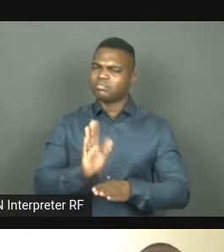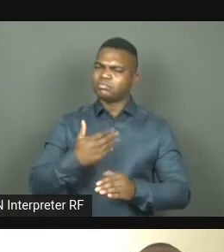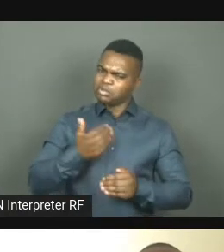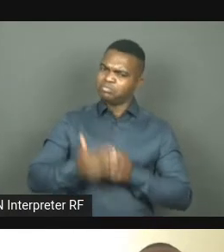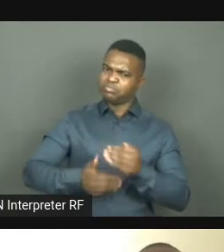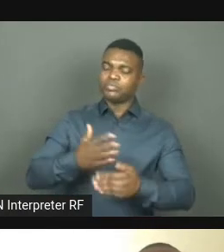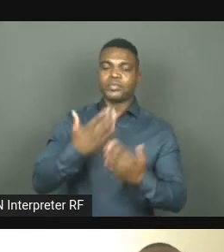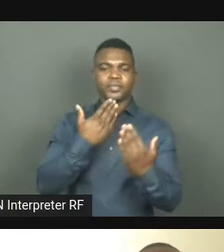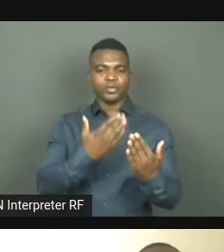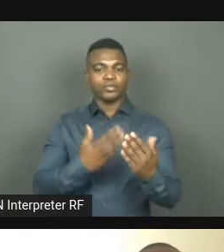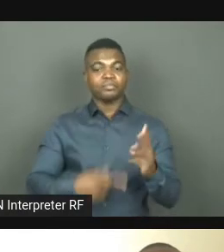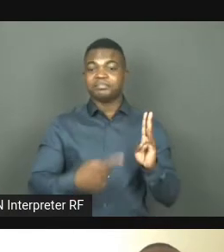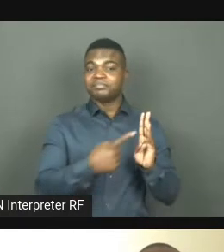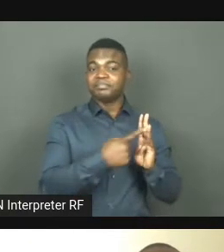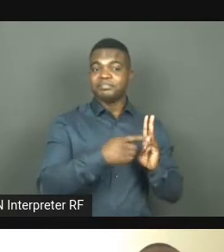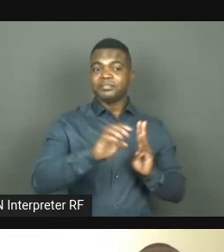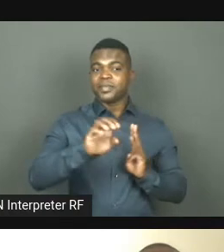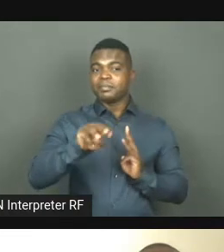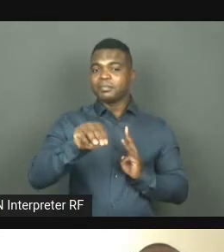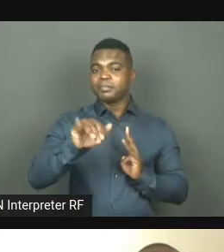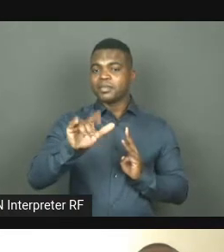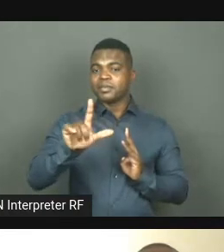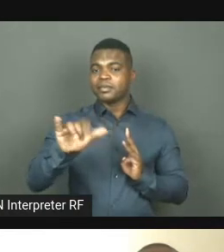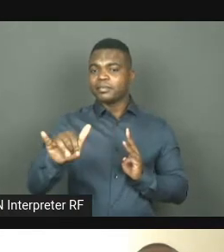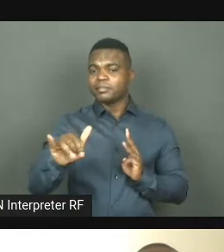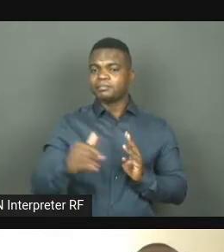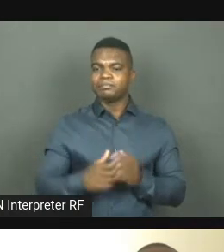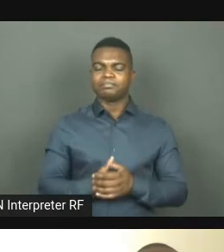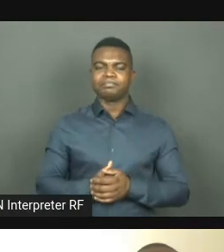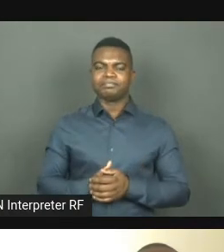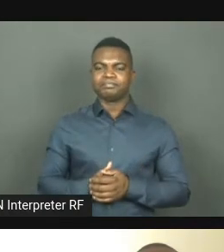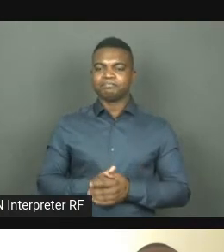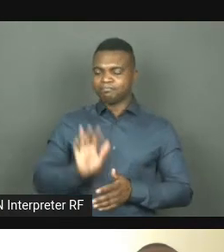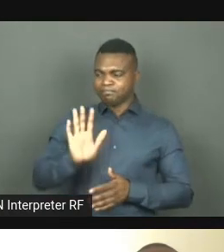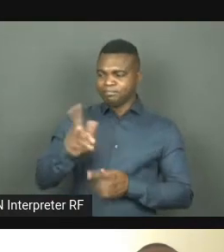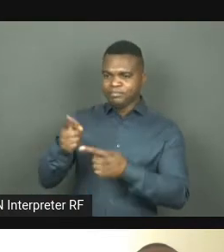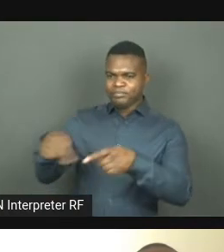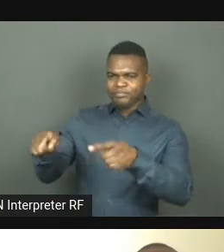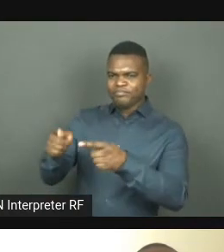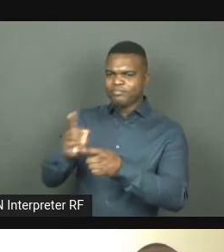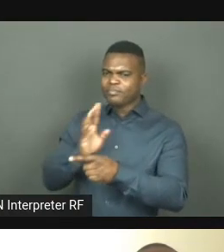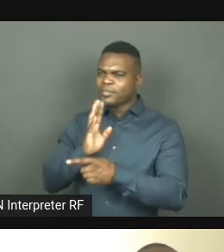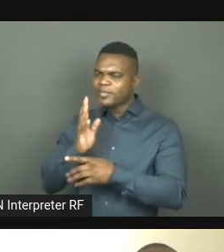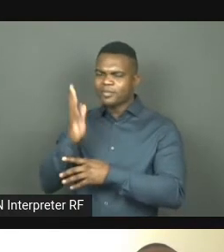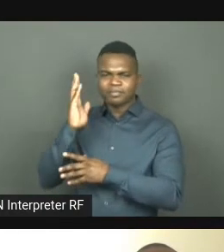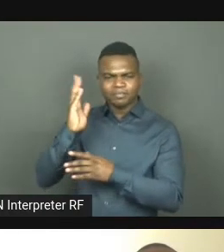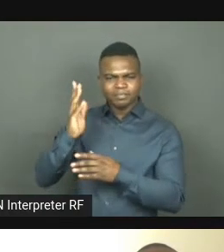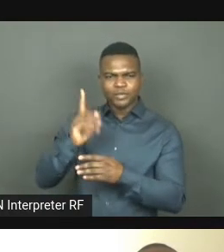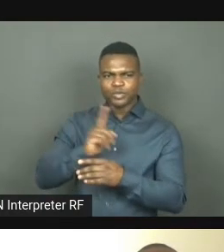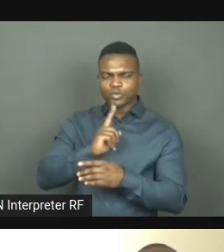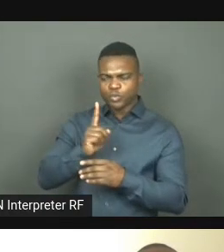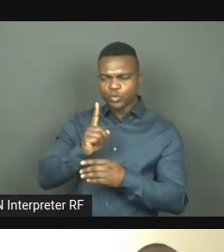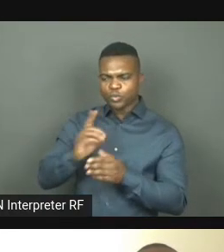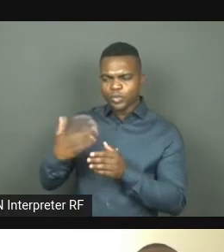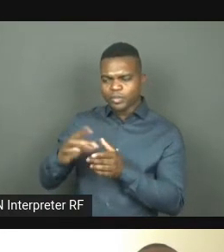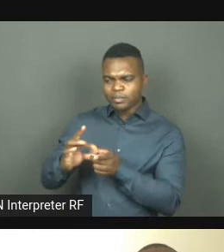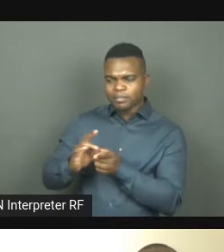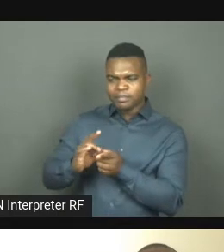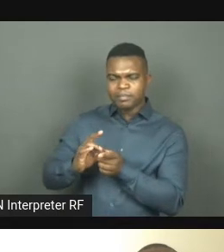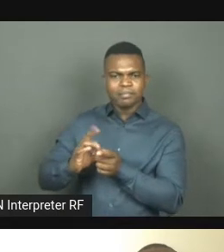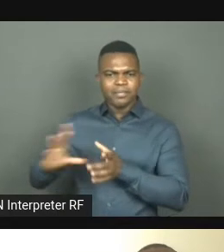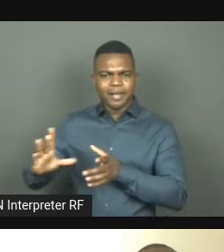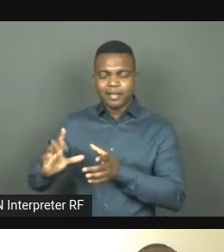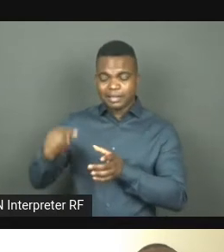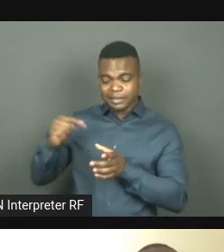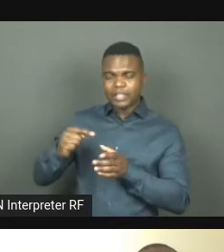make the shift, then we really have to be. There's a lot of nurturing that needs to go on